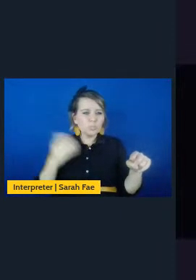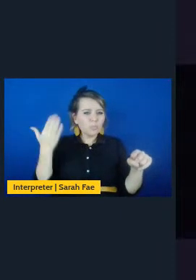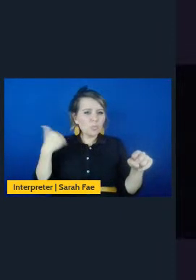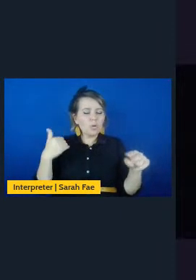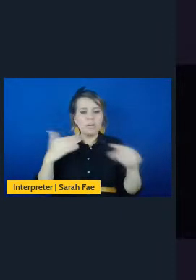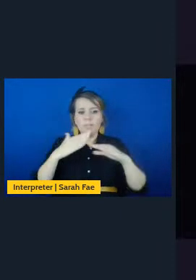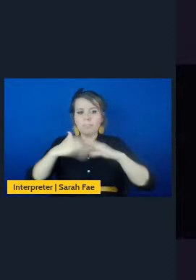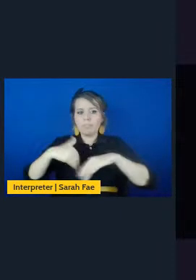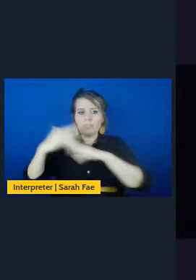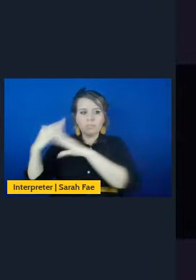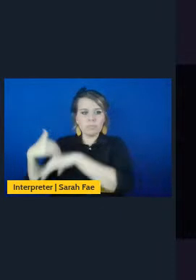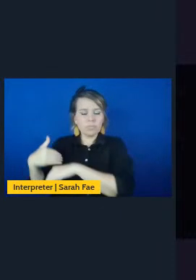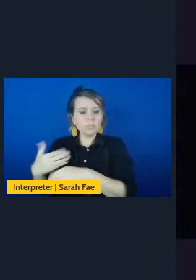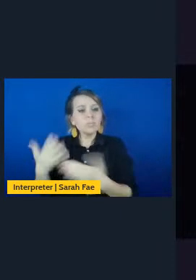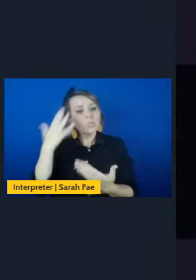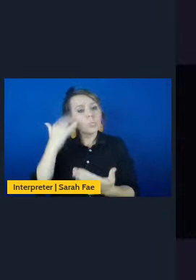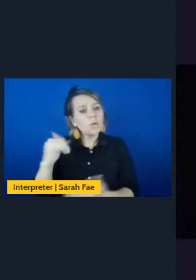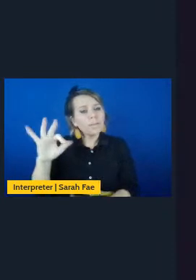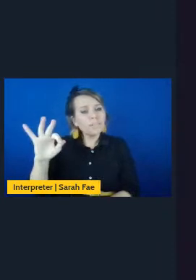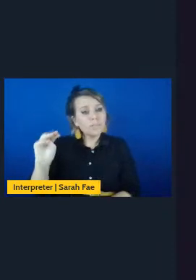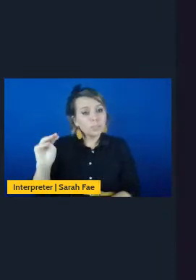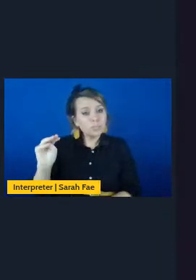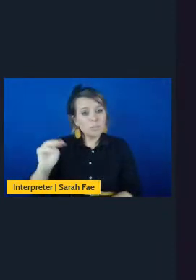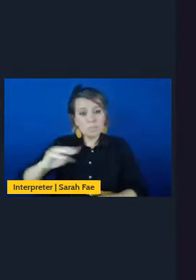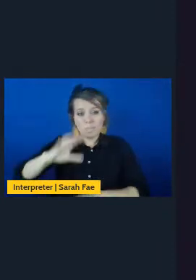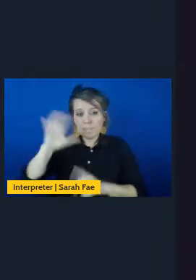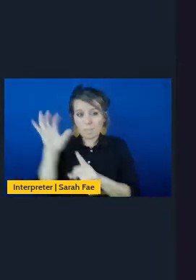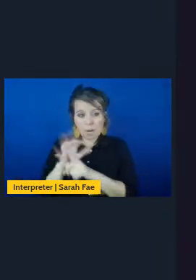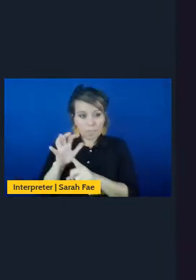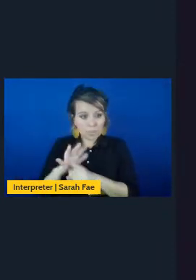why are foundation models so popular?